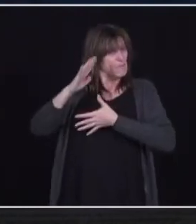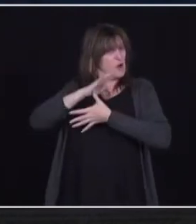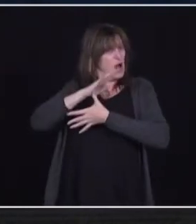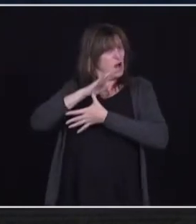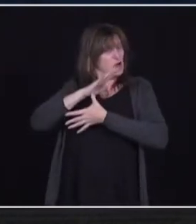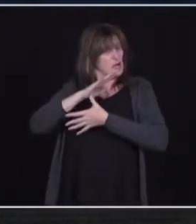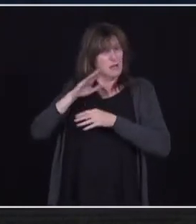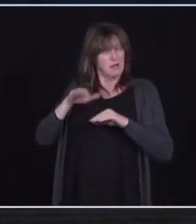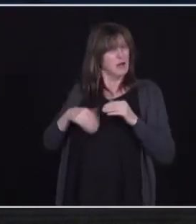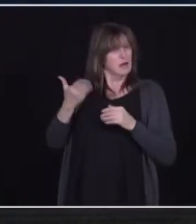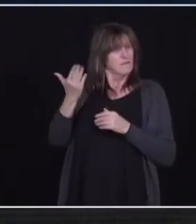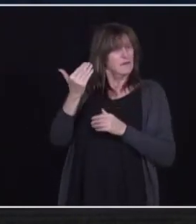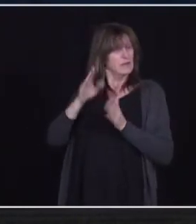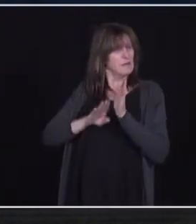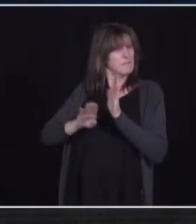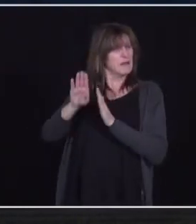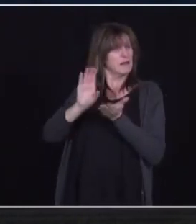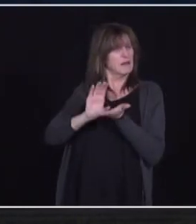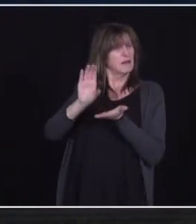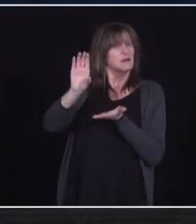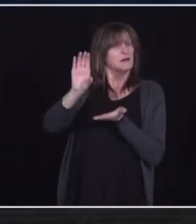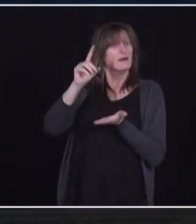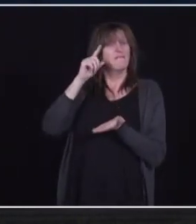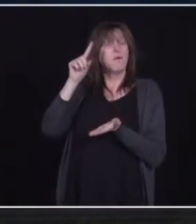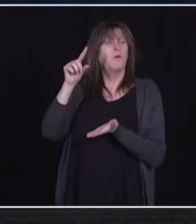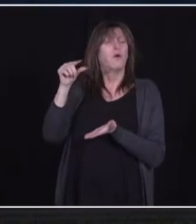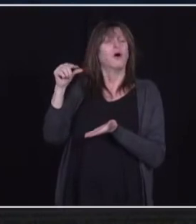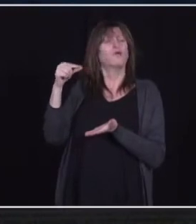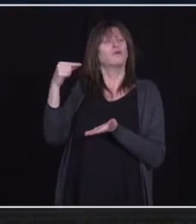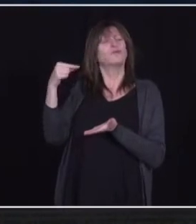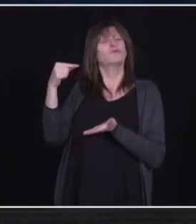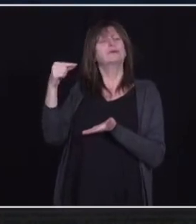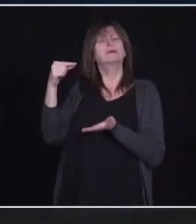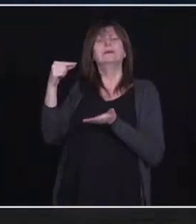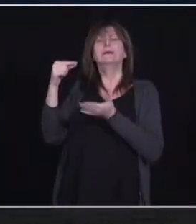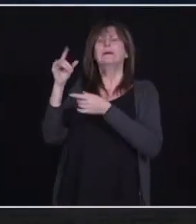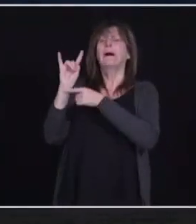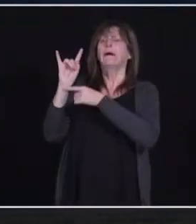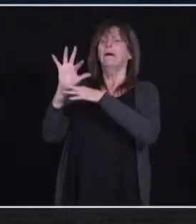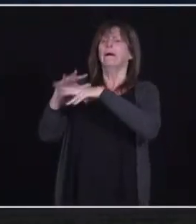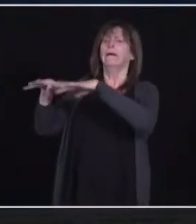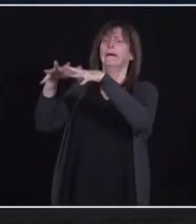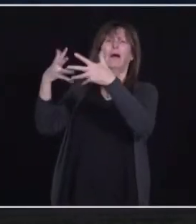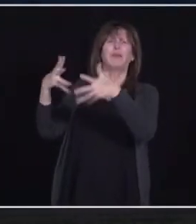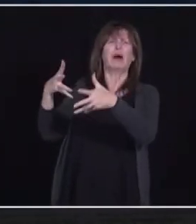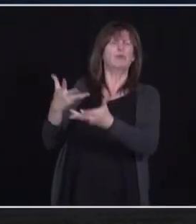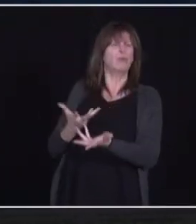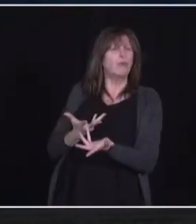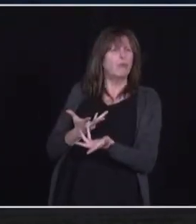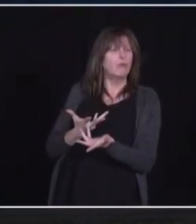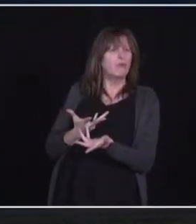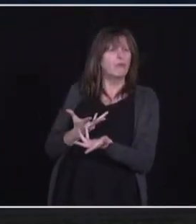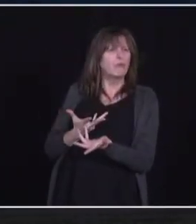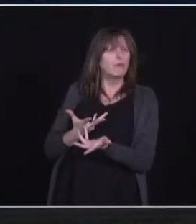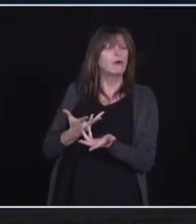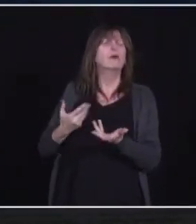on some green scam or whatever the heck it is? No, it's not. We can all be environmentally friendly. We can